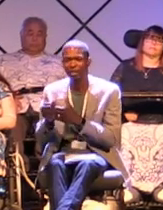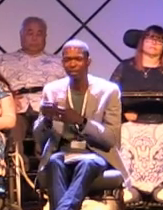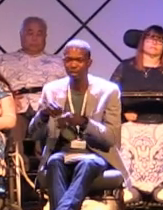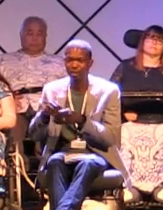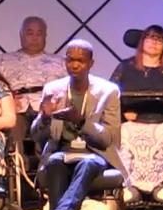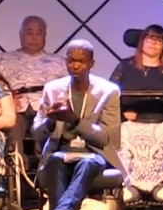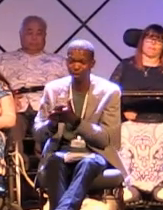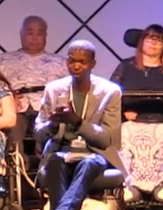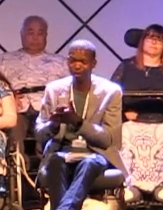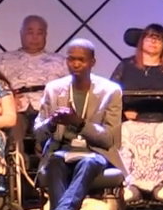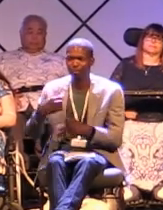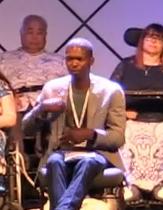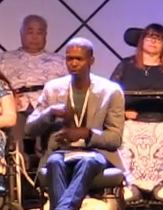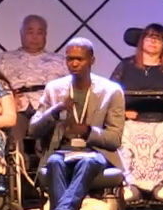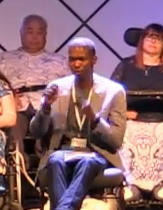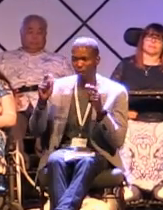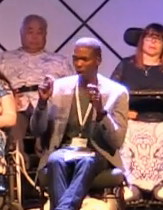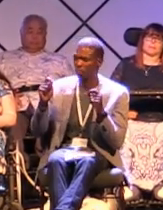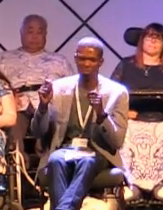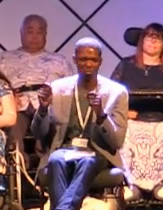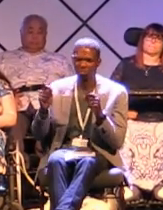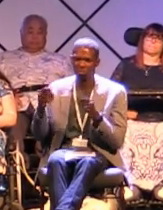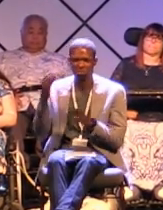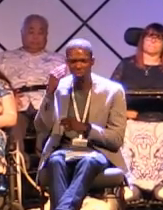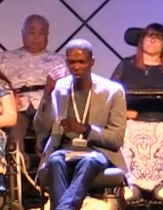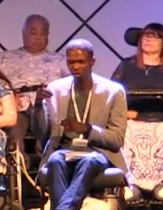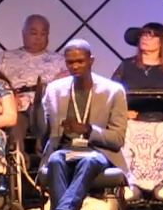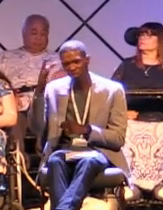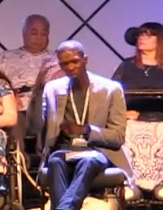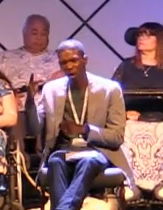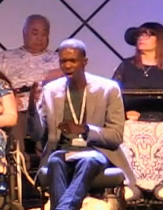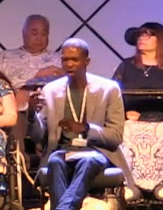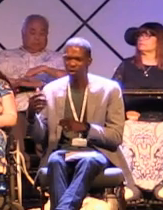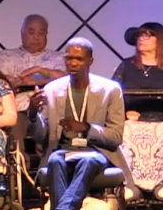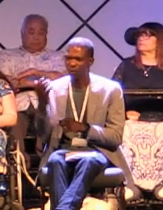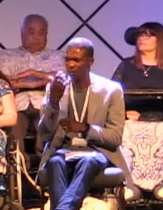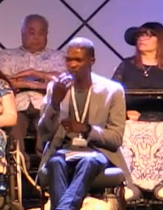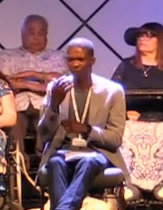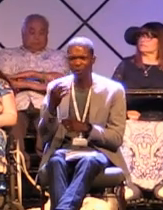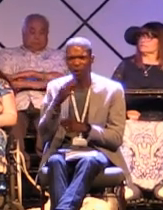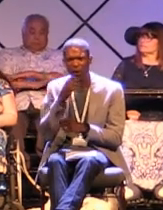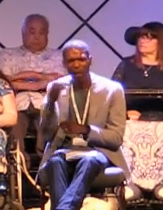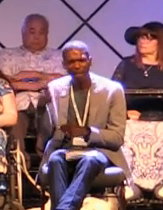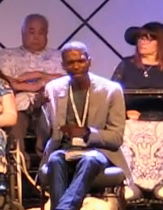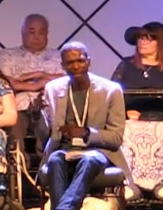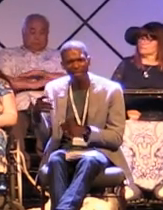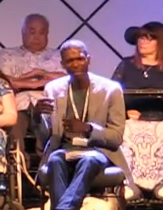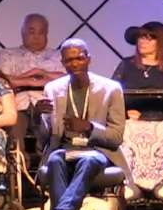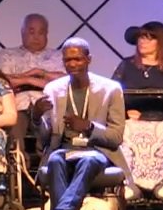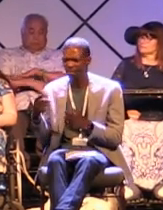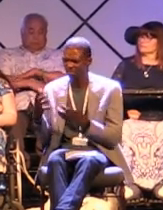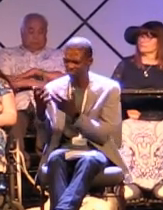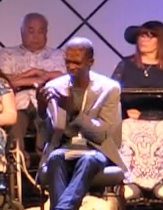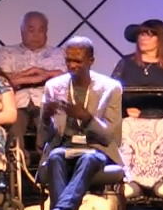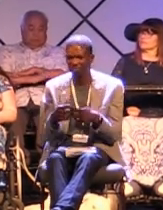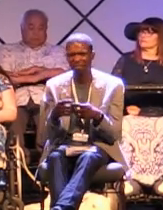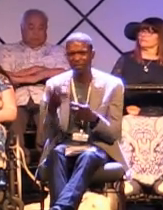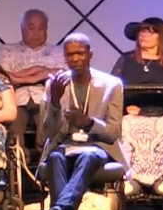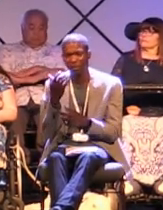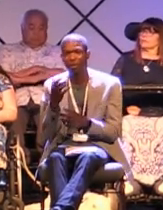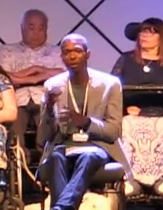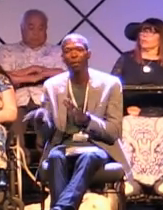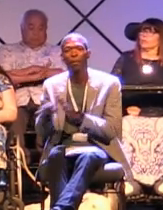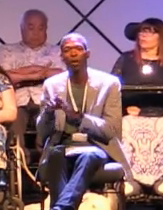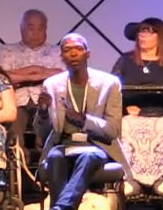as no surprise to us to hear that this incredibly smart and put together 18-year-old was accepted to none other than